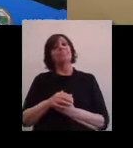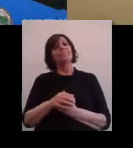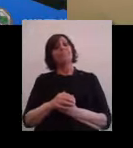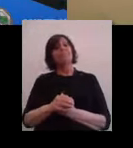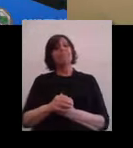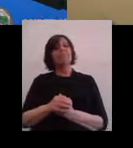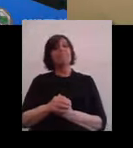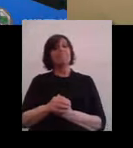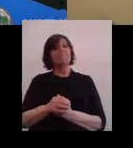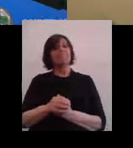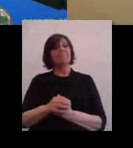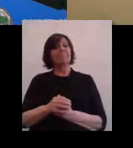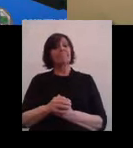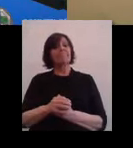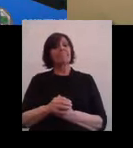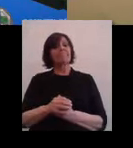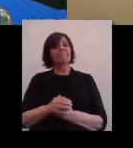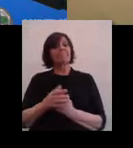Thank you.